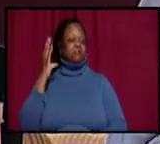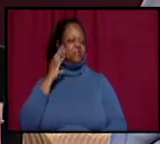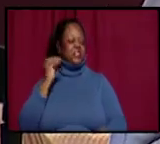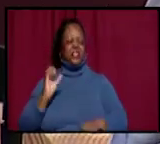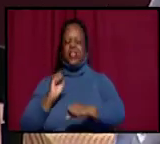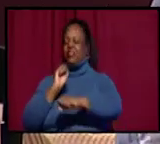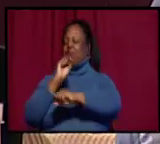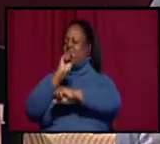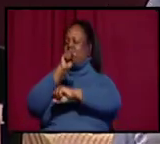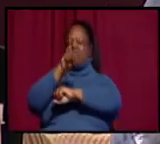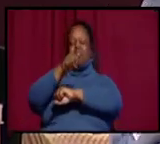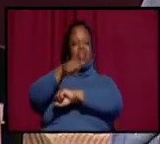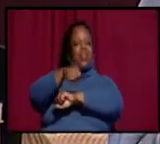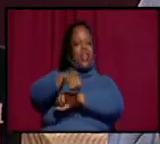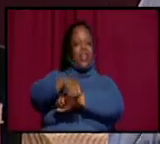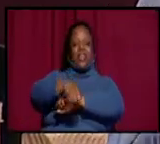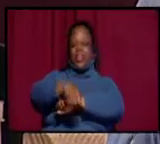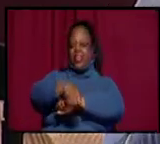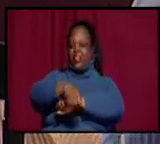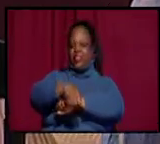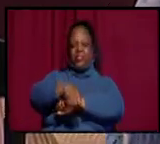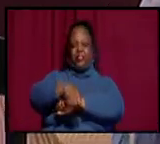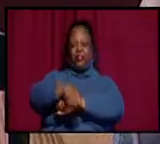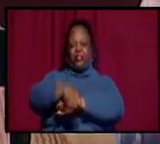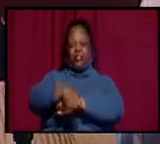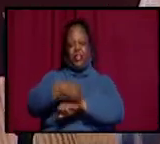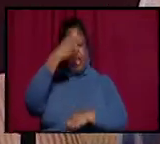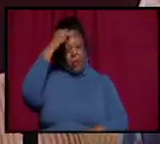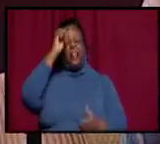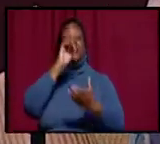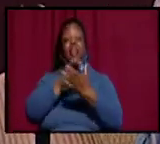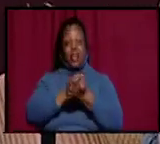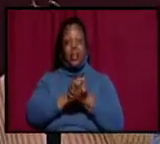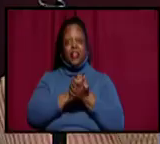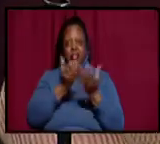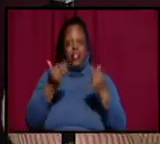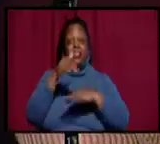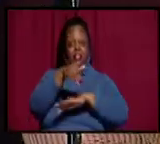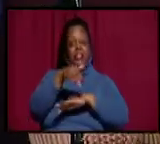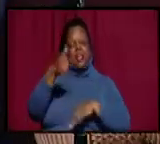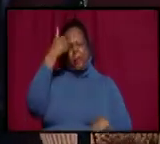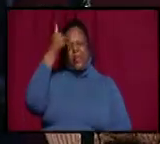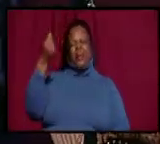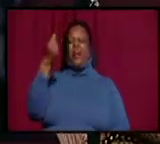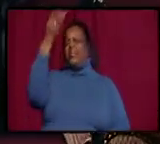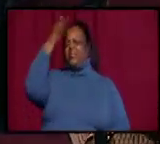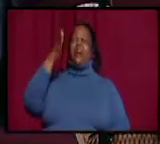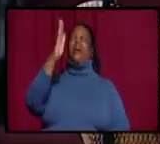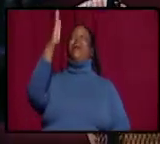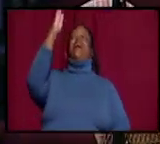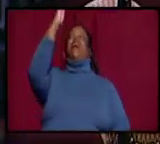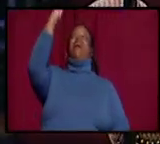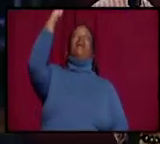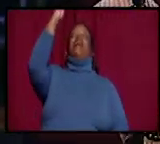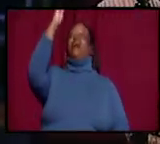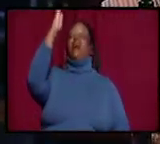never be defeated. Believe it tonight, because